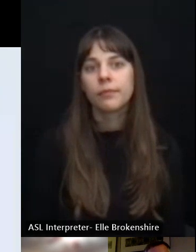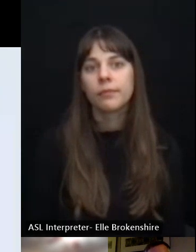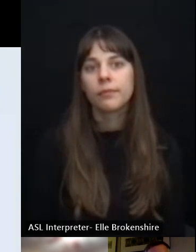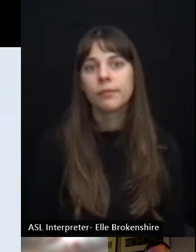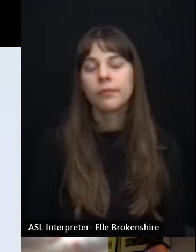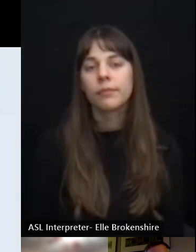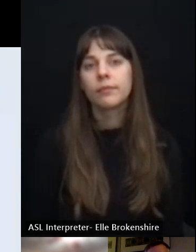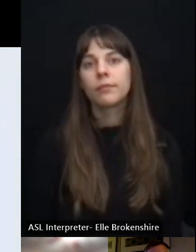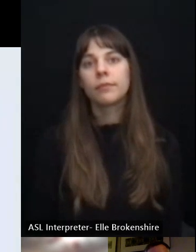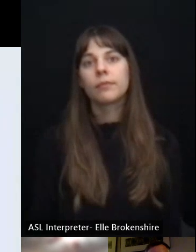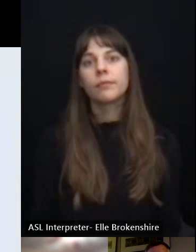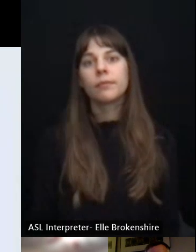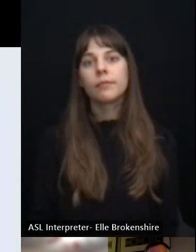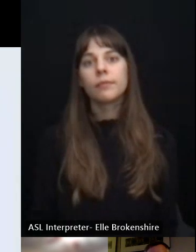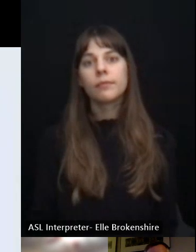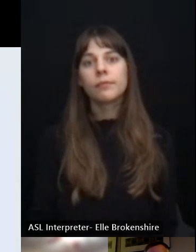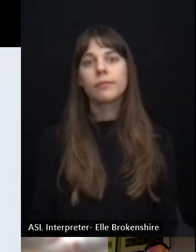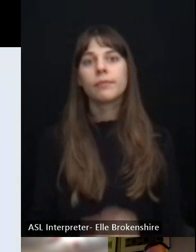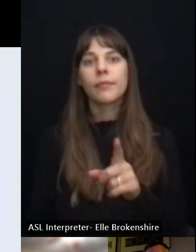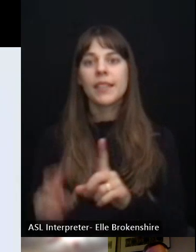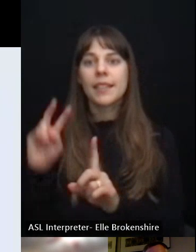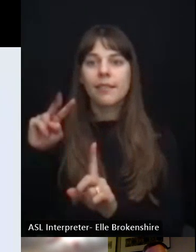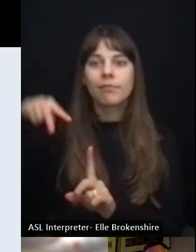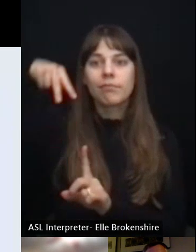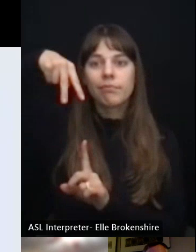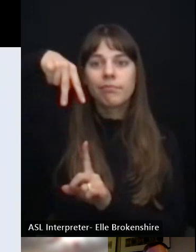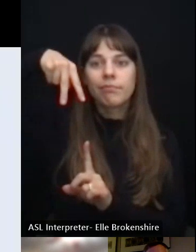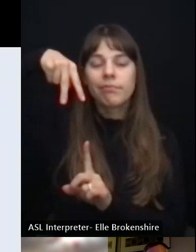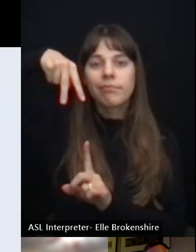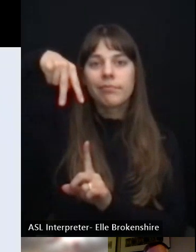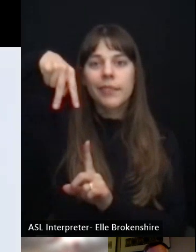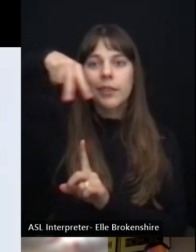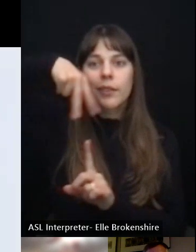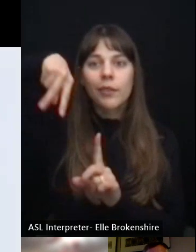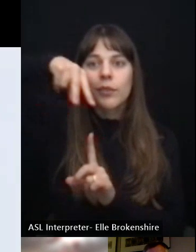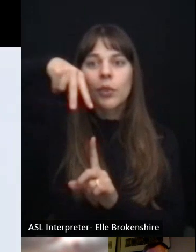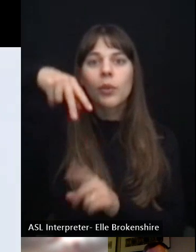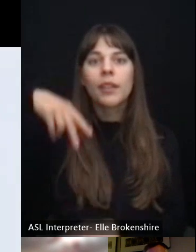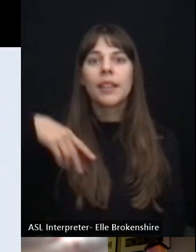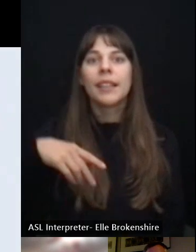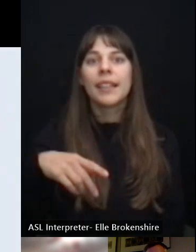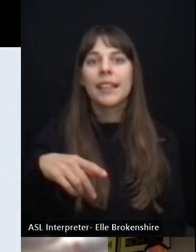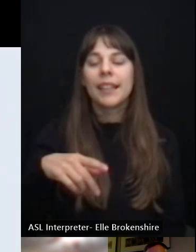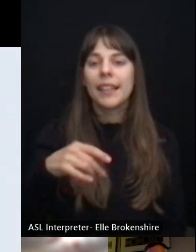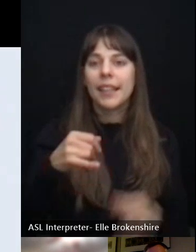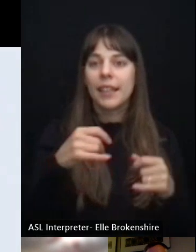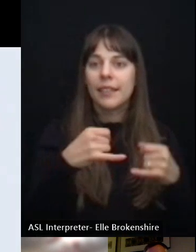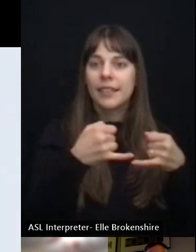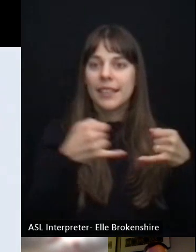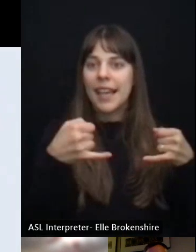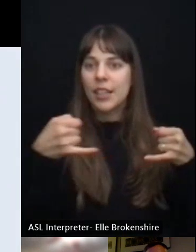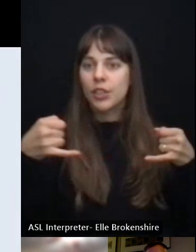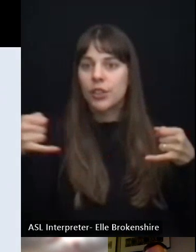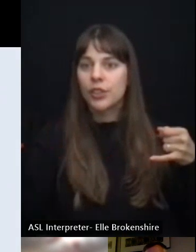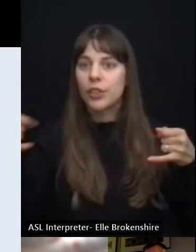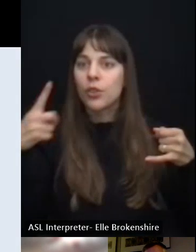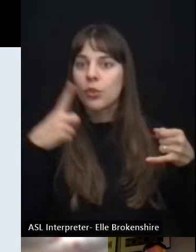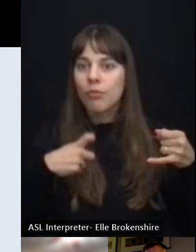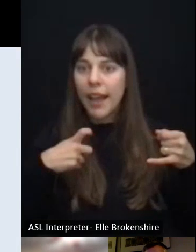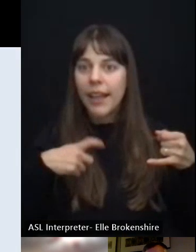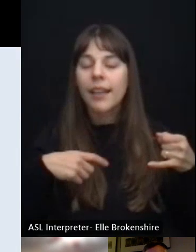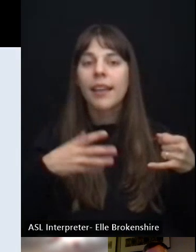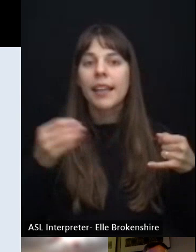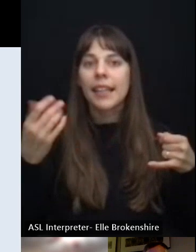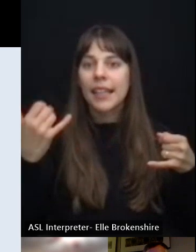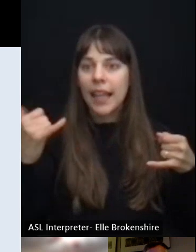So here's an aerial view. The dashed lines, the dashed red and yellow lines, is where the tunnel is. So it